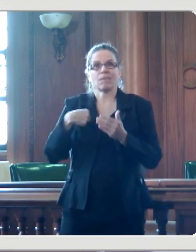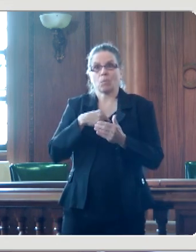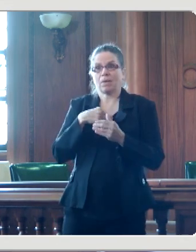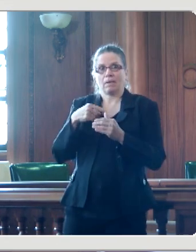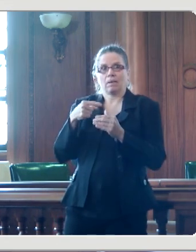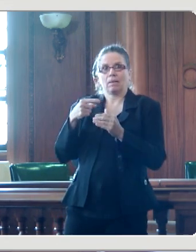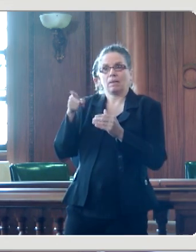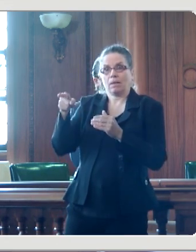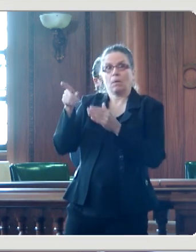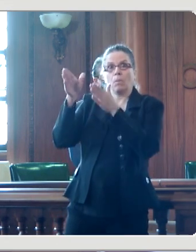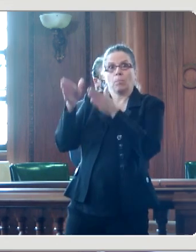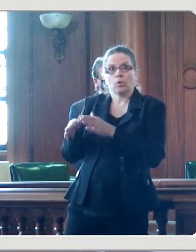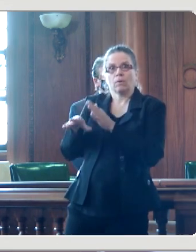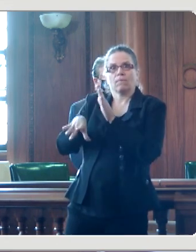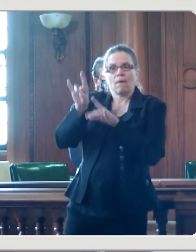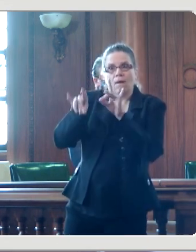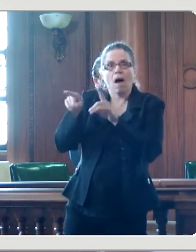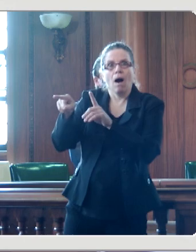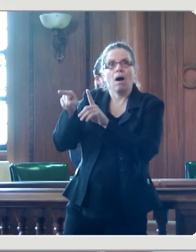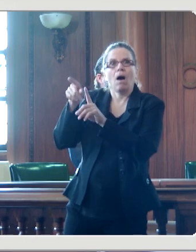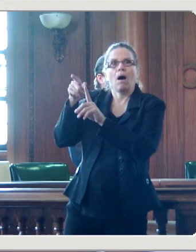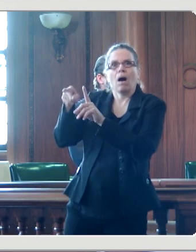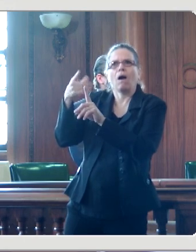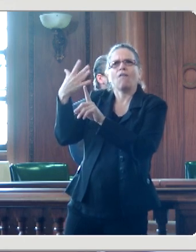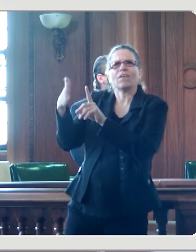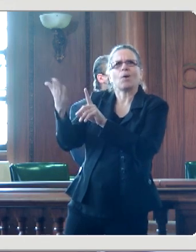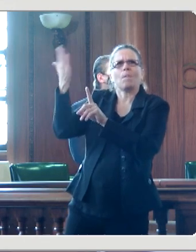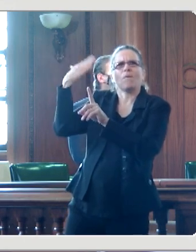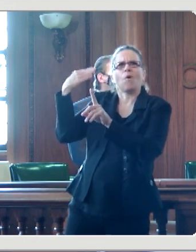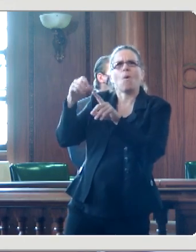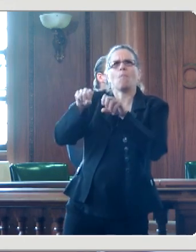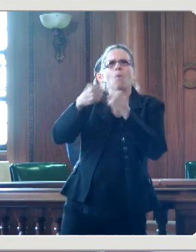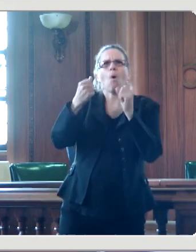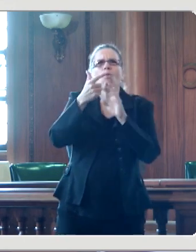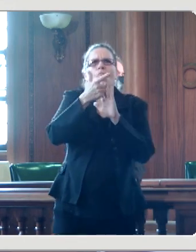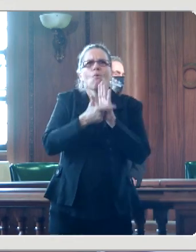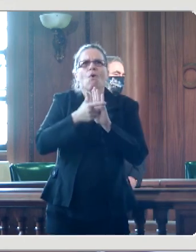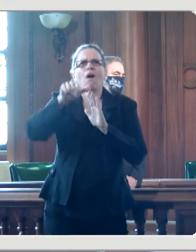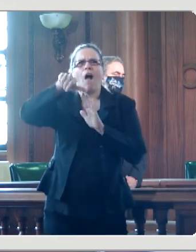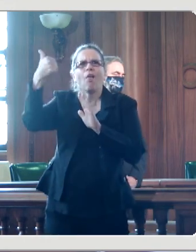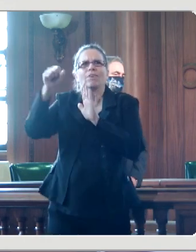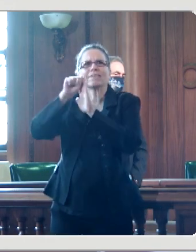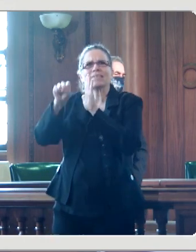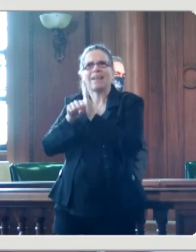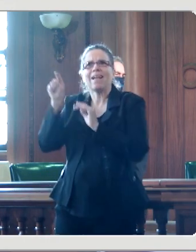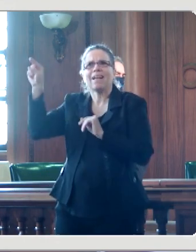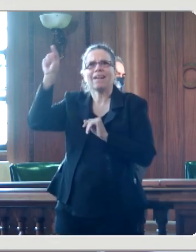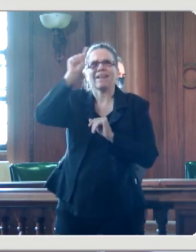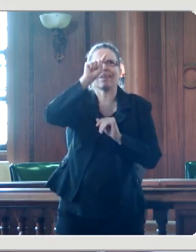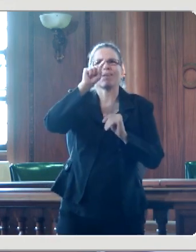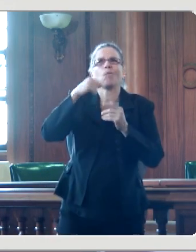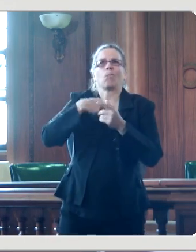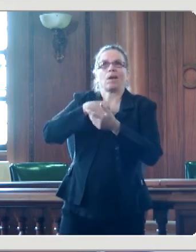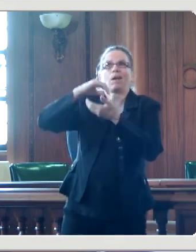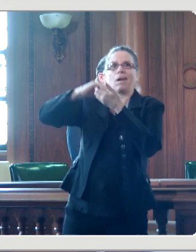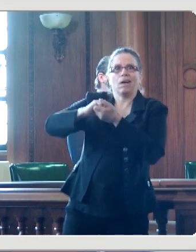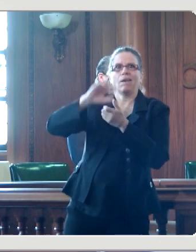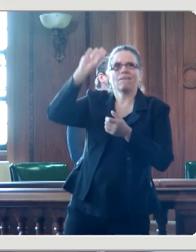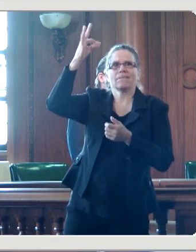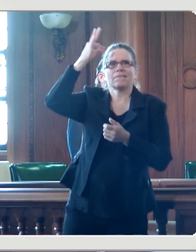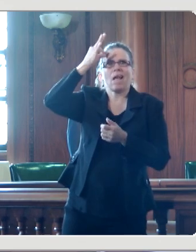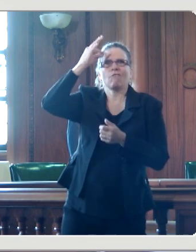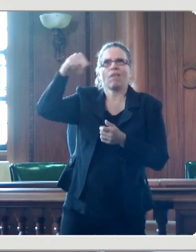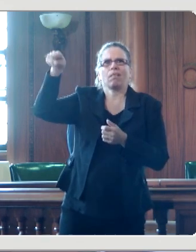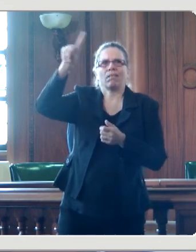our federal partners in piecing together a case that's strong enough to arrest him and hold him. We are finding more out about him